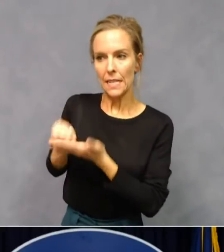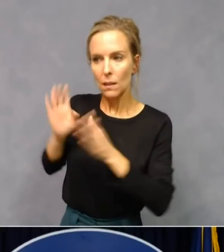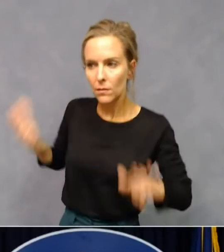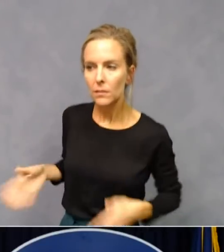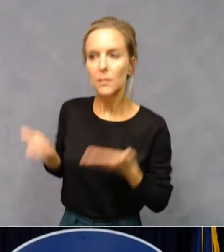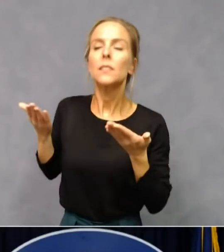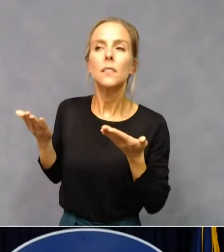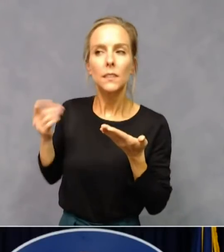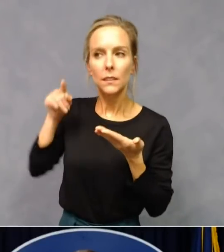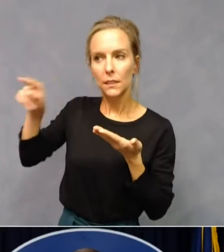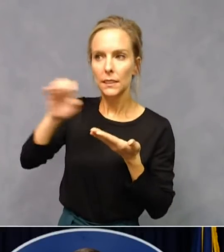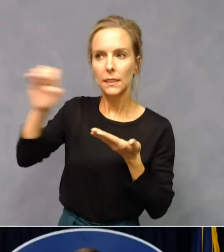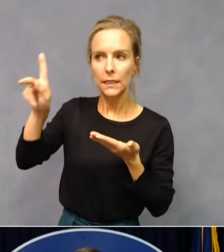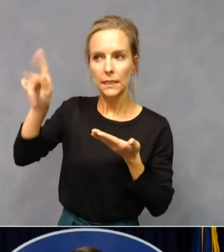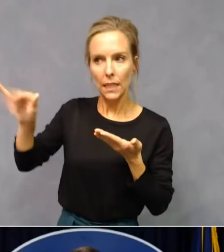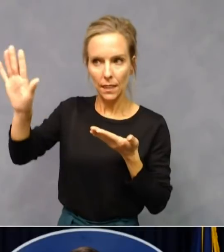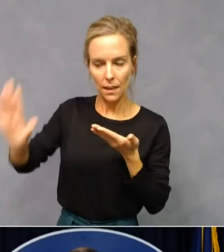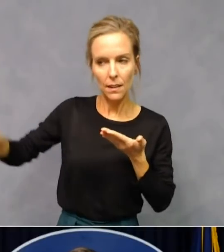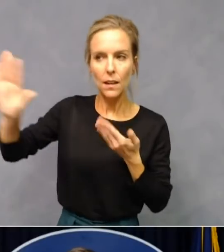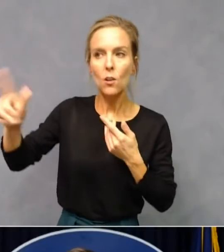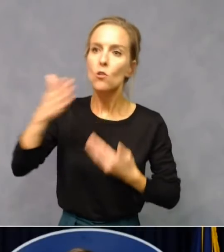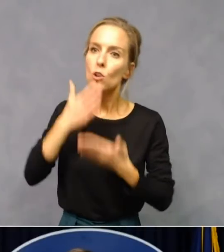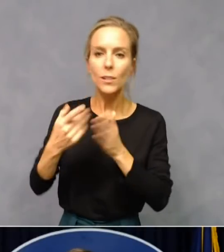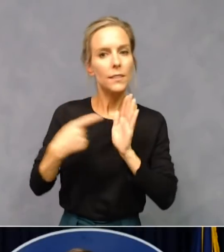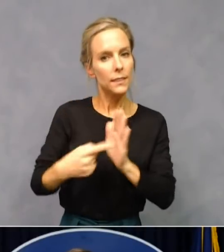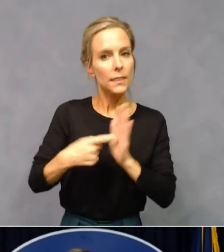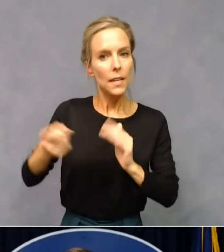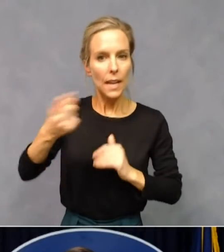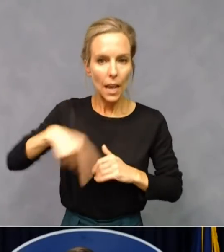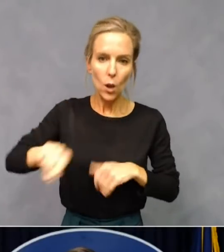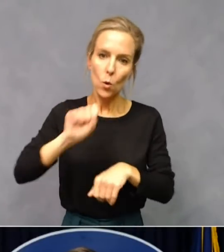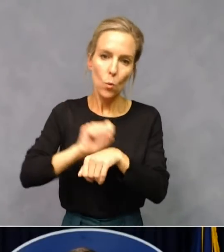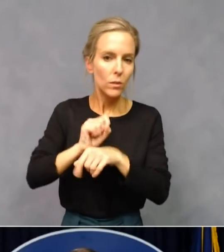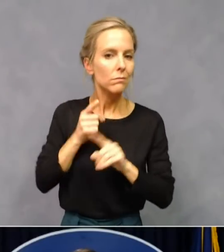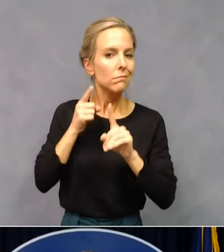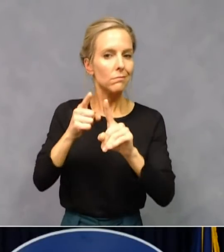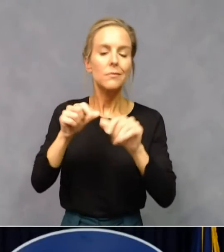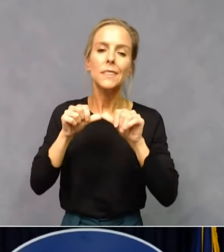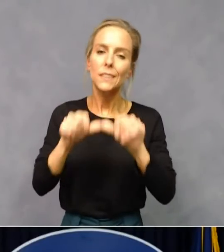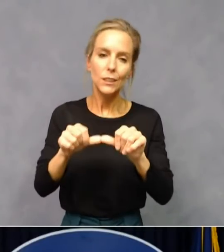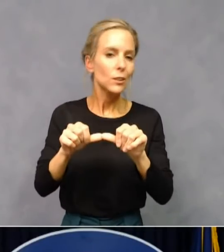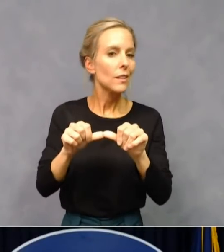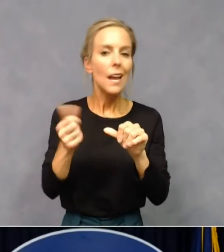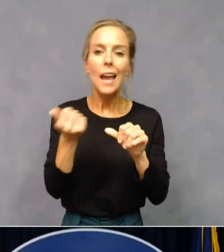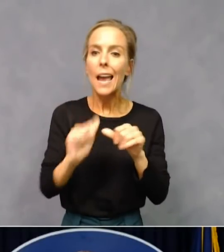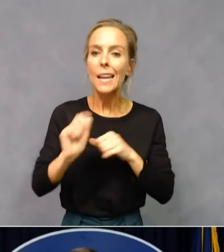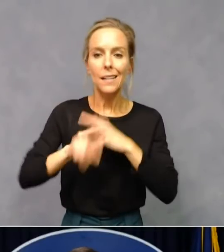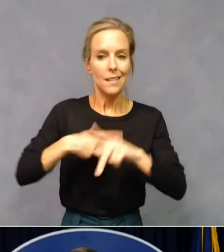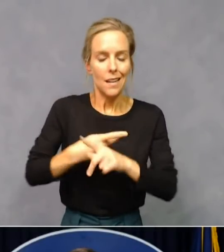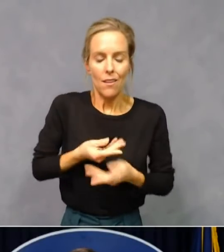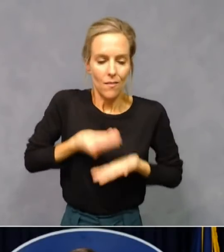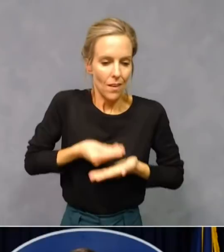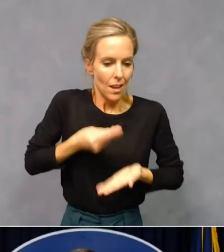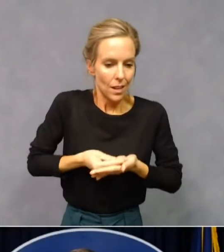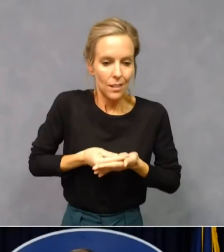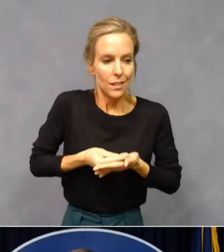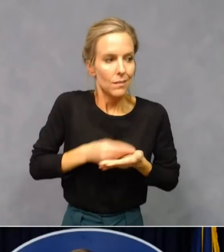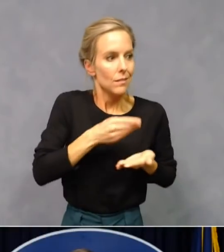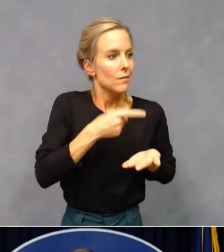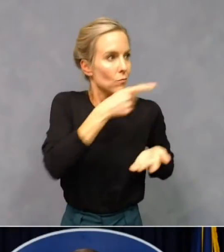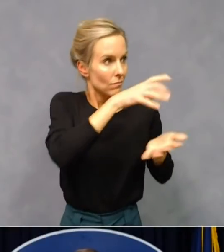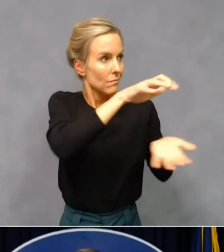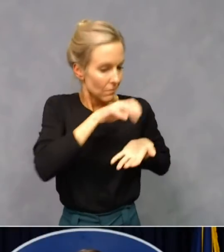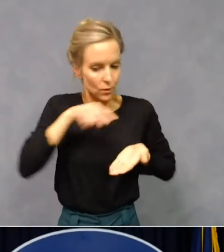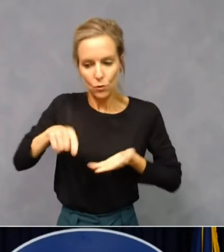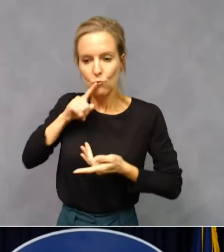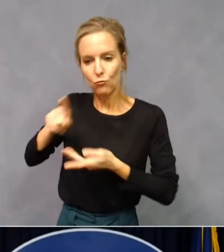is another example of how we're going to work to continue to use any source of funds to create new jobs and new economic